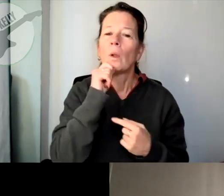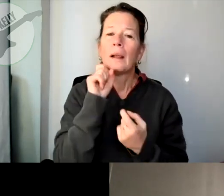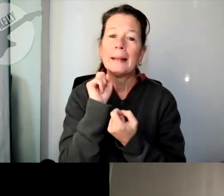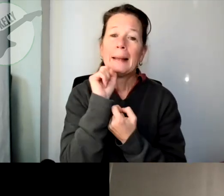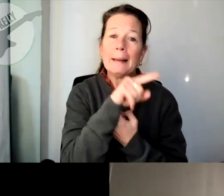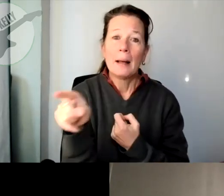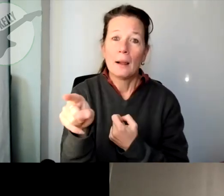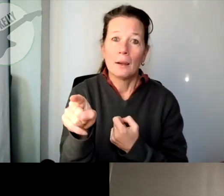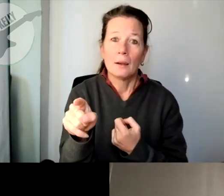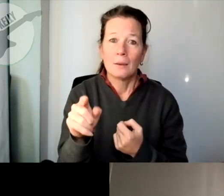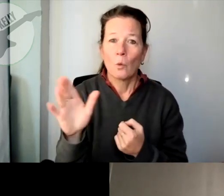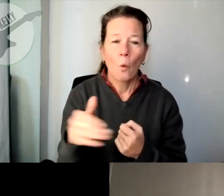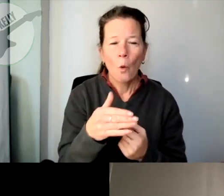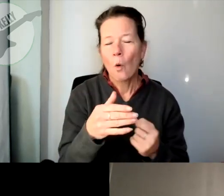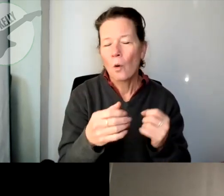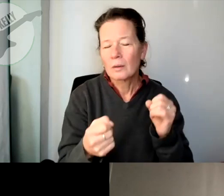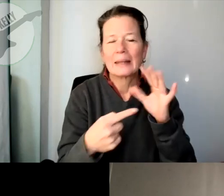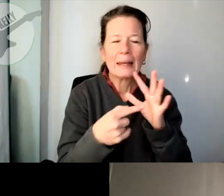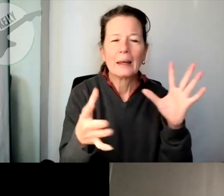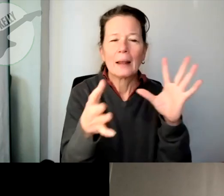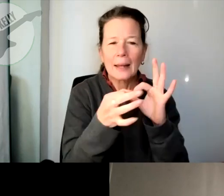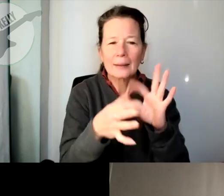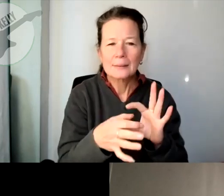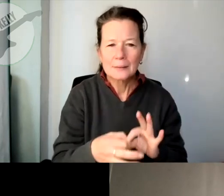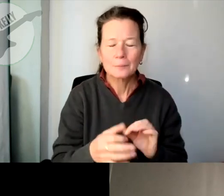event with all the sort of key links